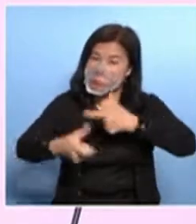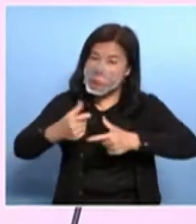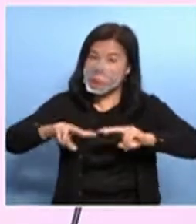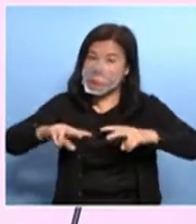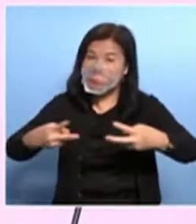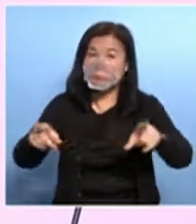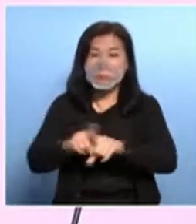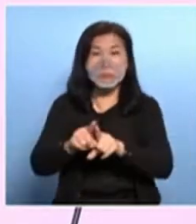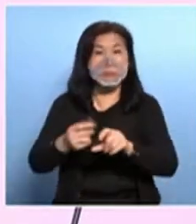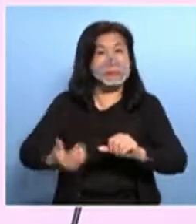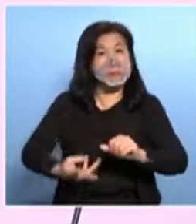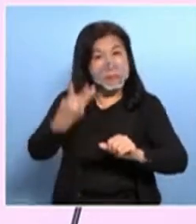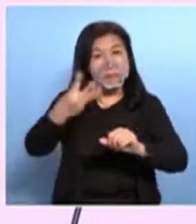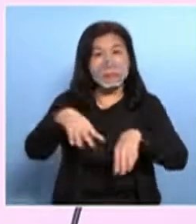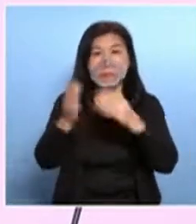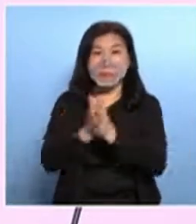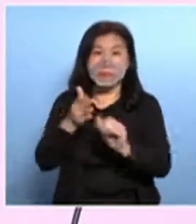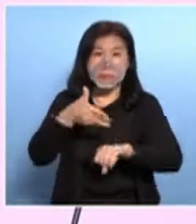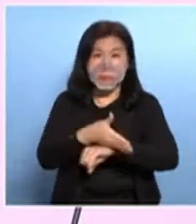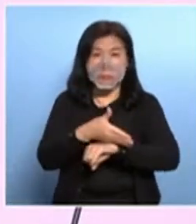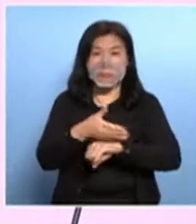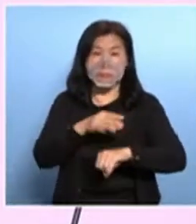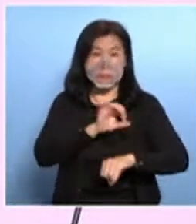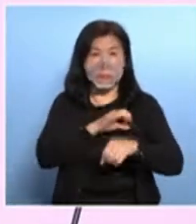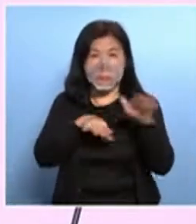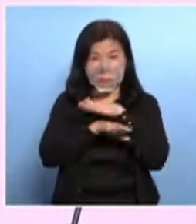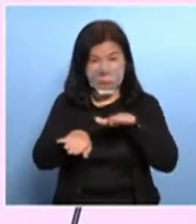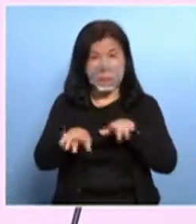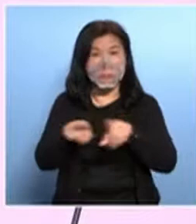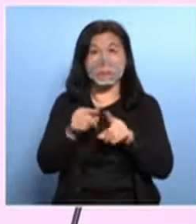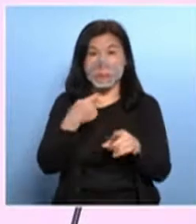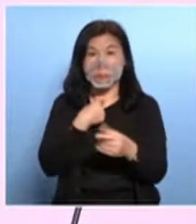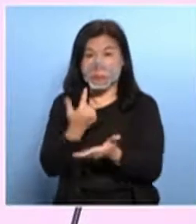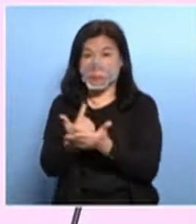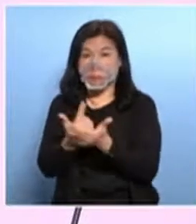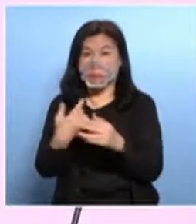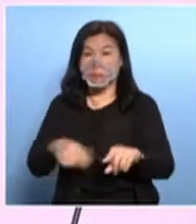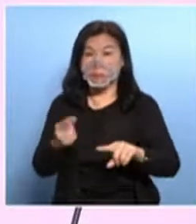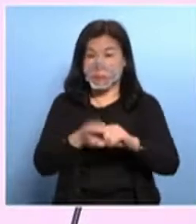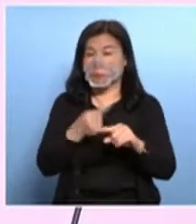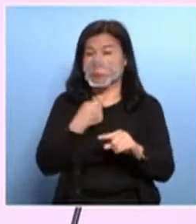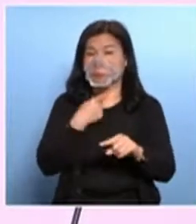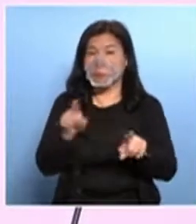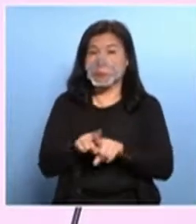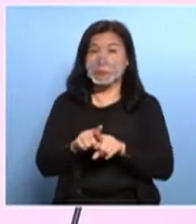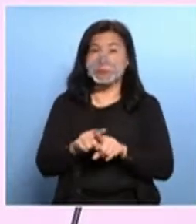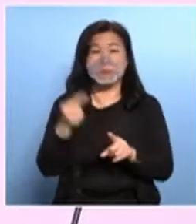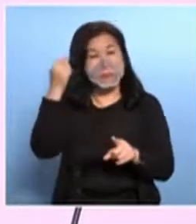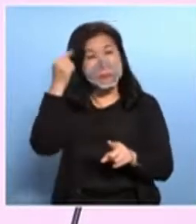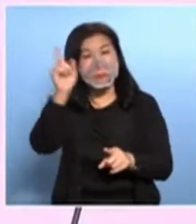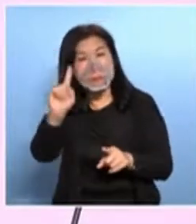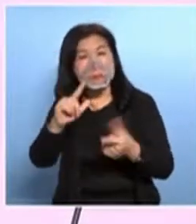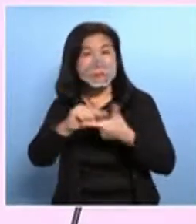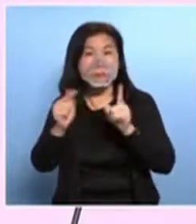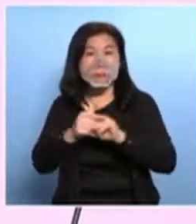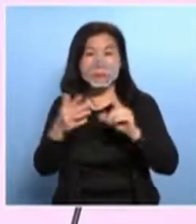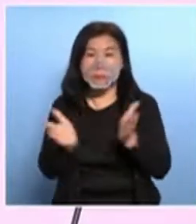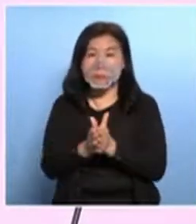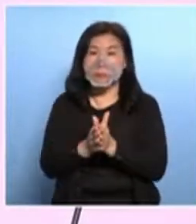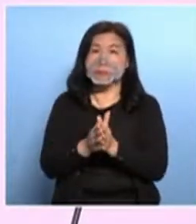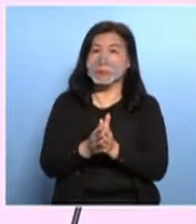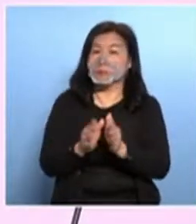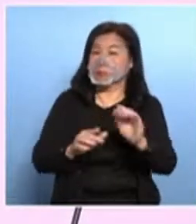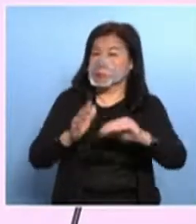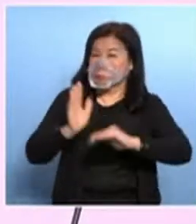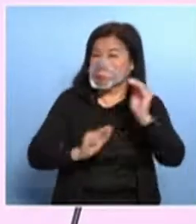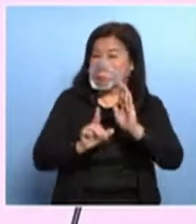also the foundation of social harmony. As such, we must enrich industrial development and move towards high-quality